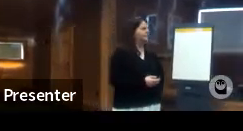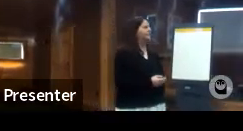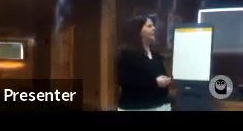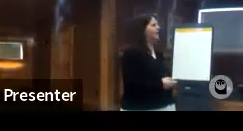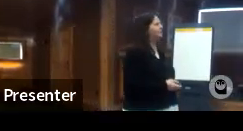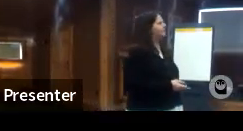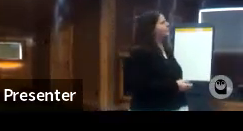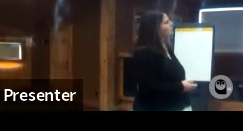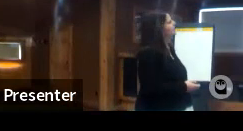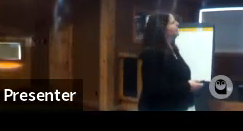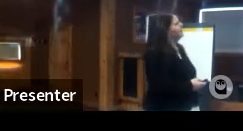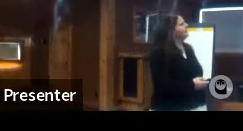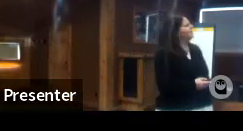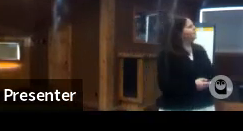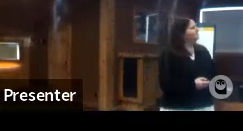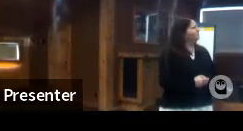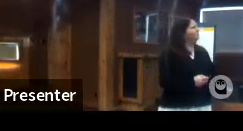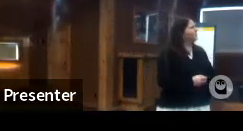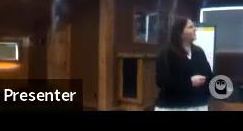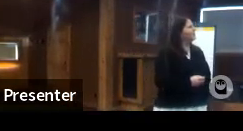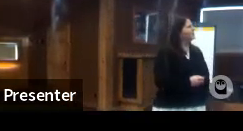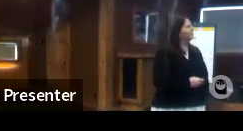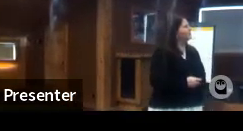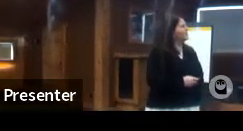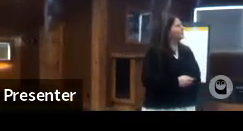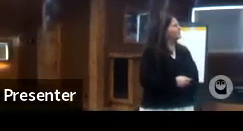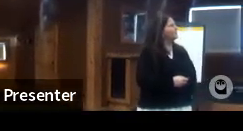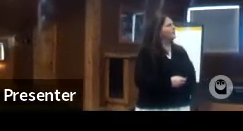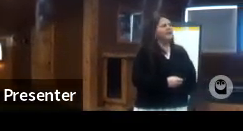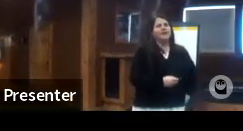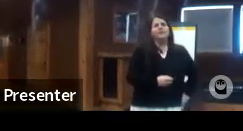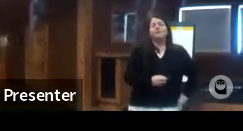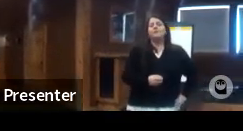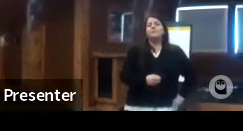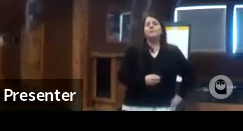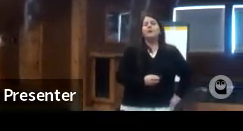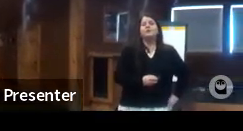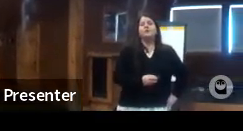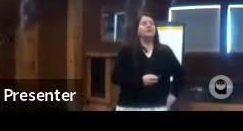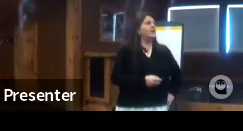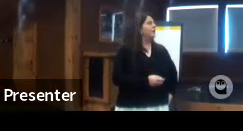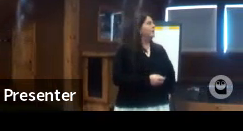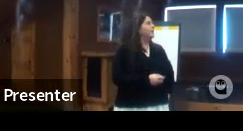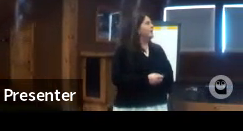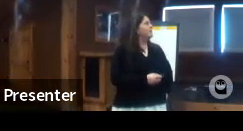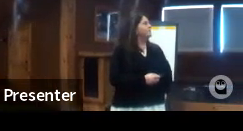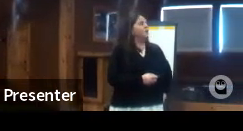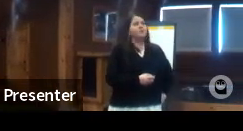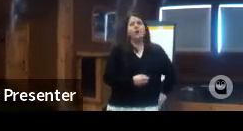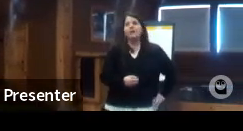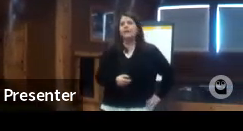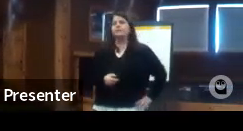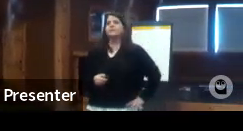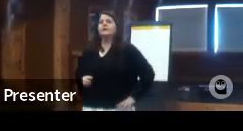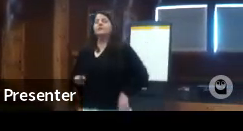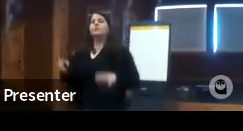know, we're lacking some IQ. So that was my little snippet there. So keep in mind who you're educating. Know